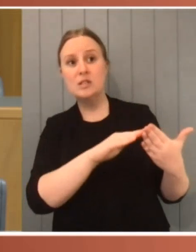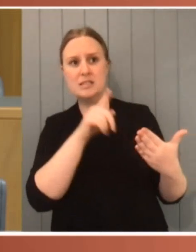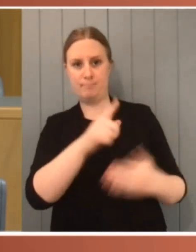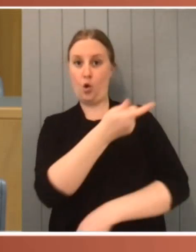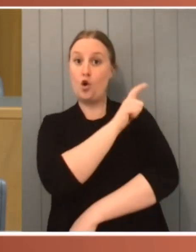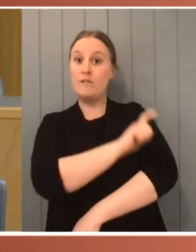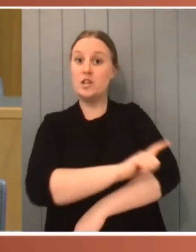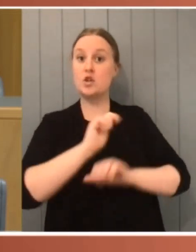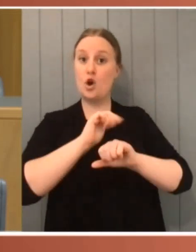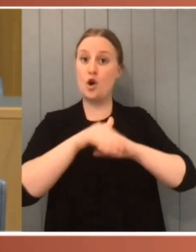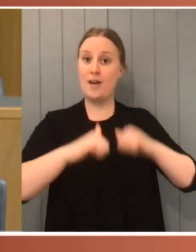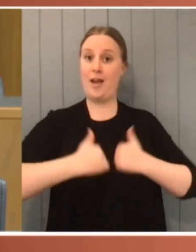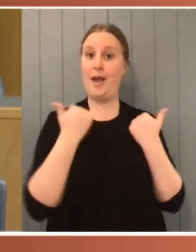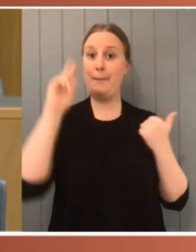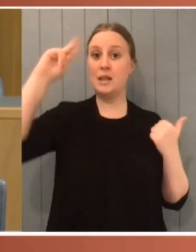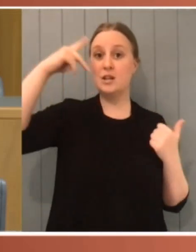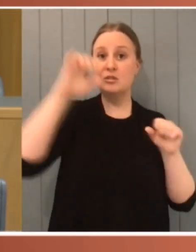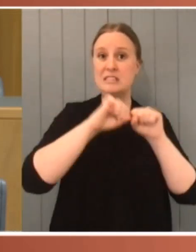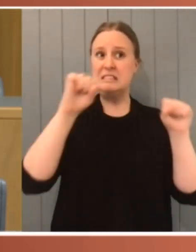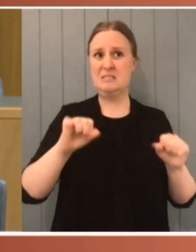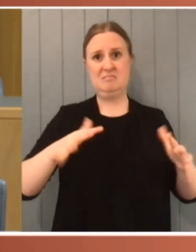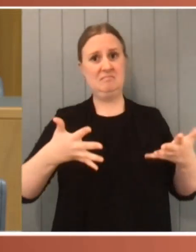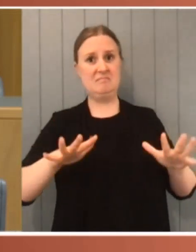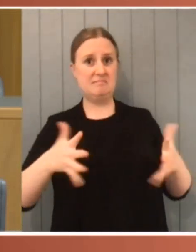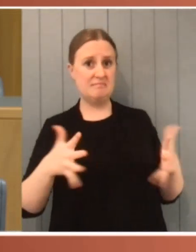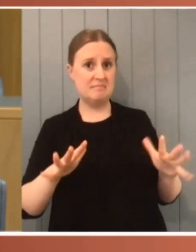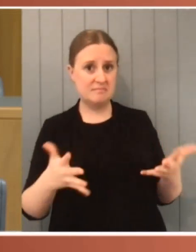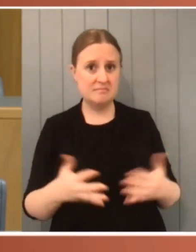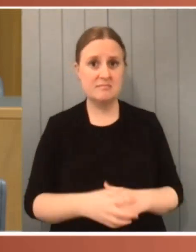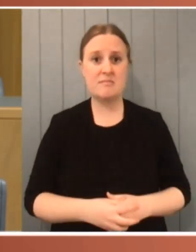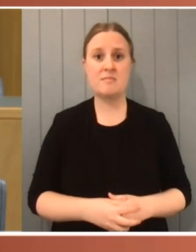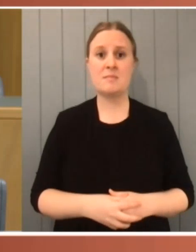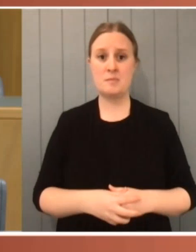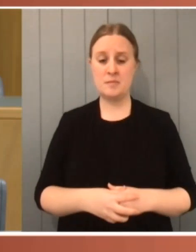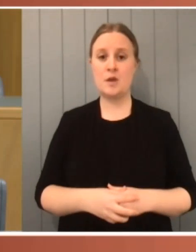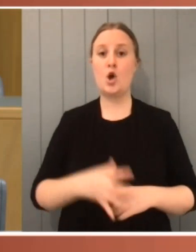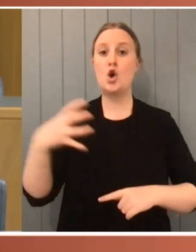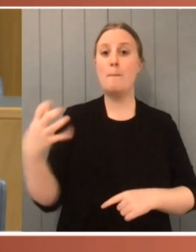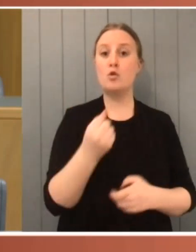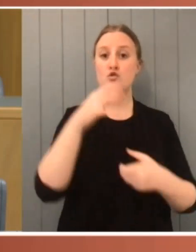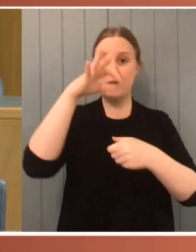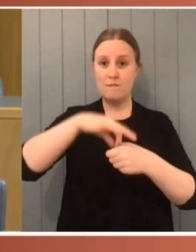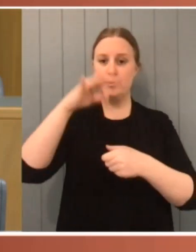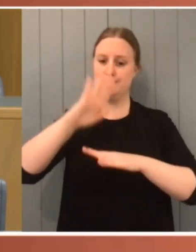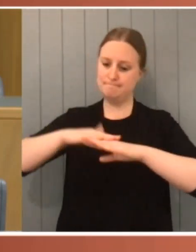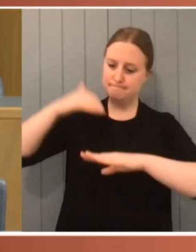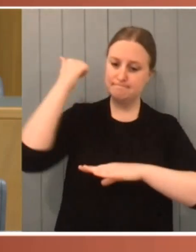The introduction of compulsory voting 100 years ago sprang out of a spirit of innovation